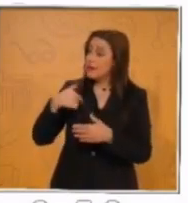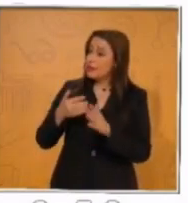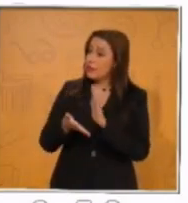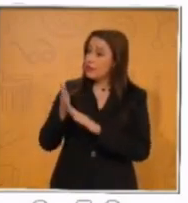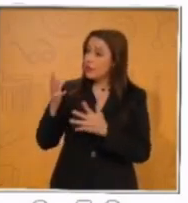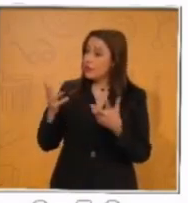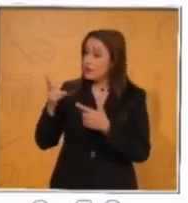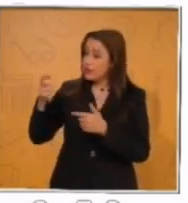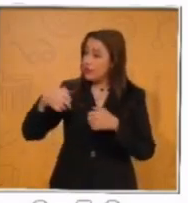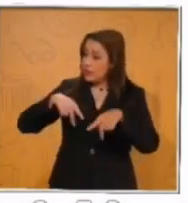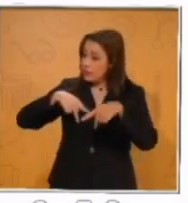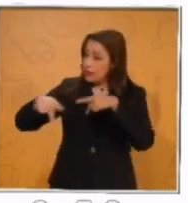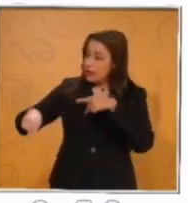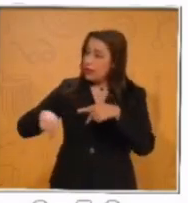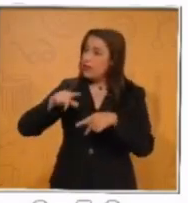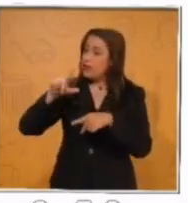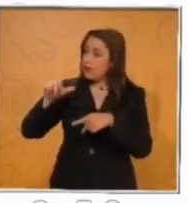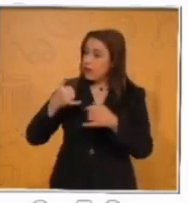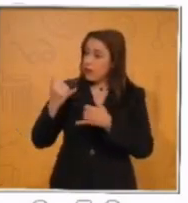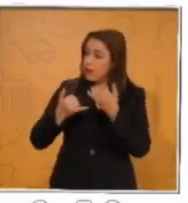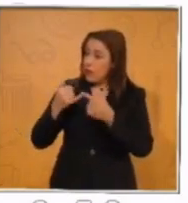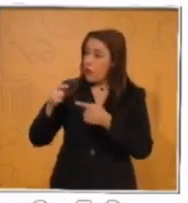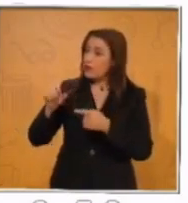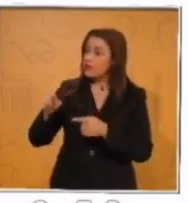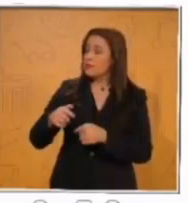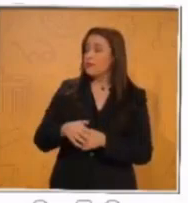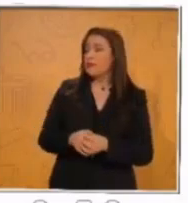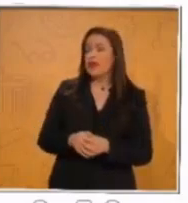play soccer. What do you do?